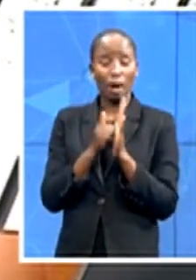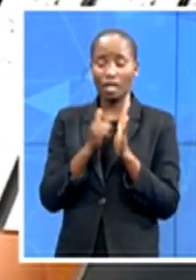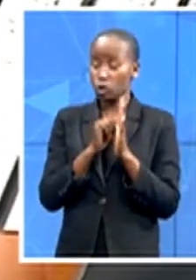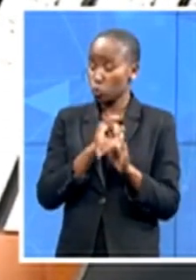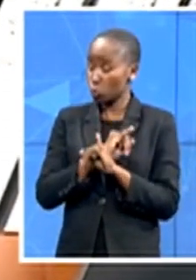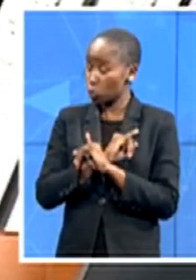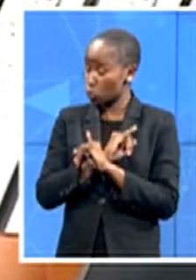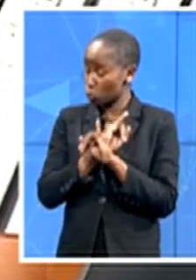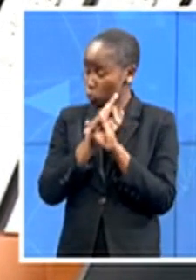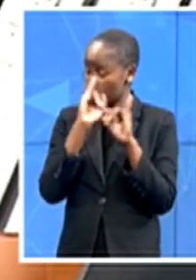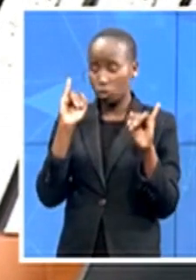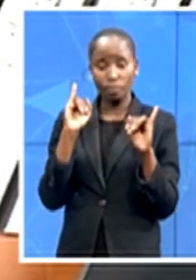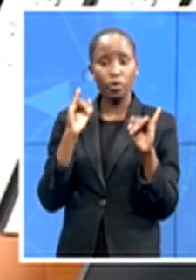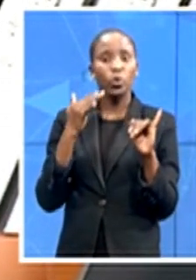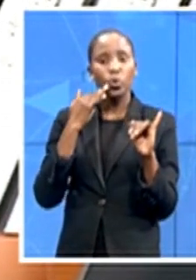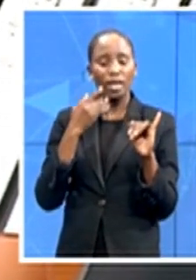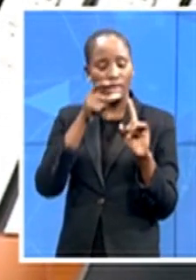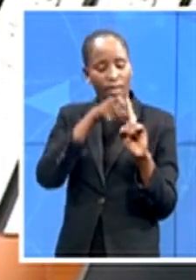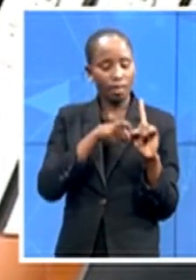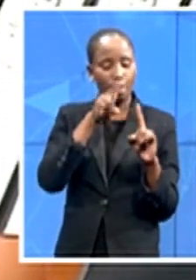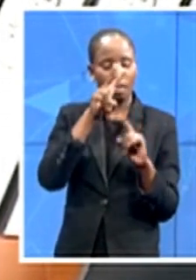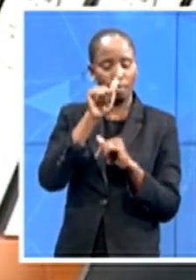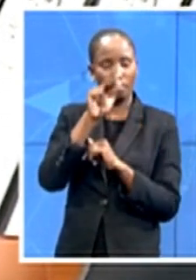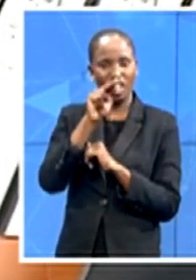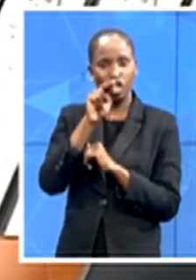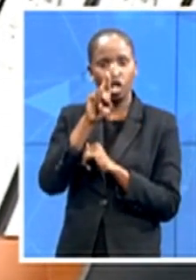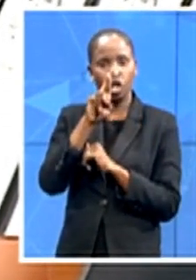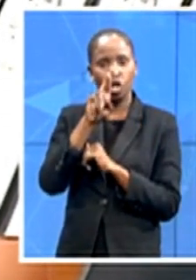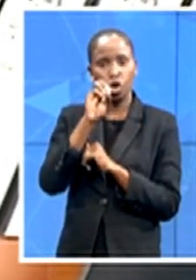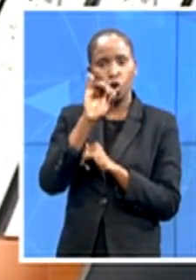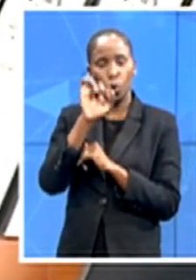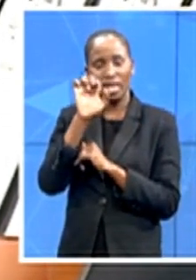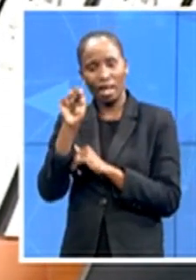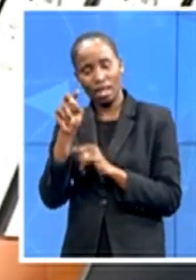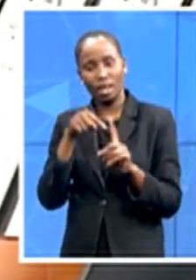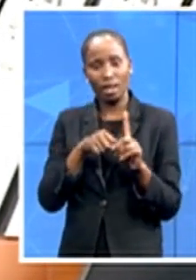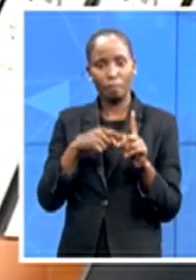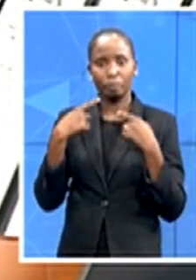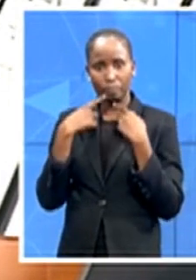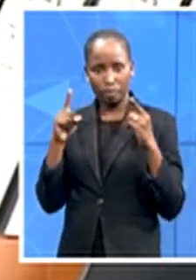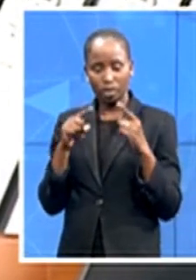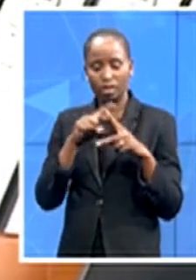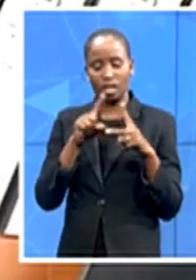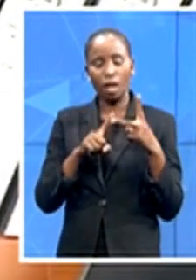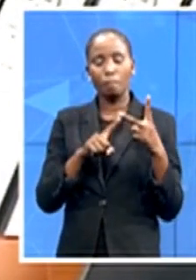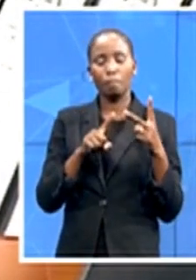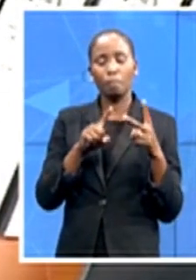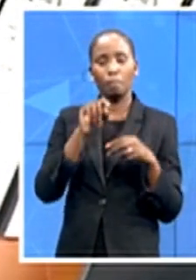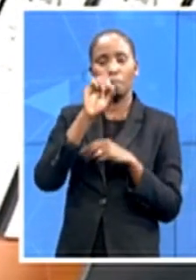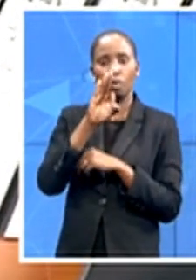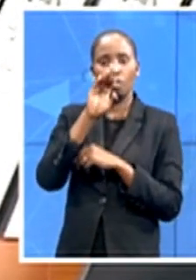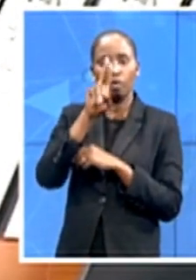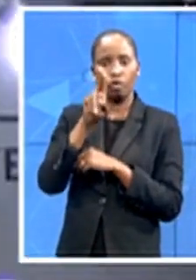the Director General of Treasury, Mr. Lungisa Fuzile, asked to meet me urgently.